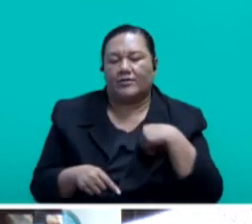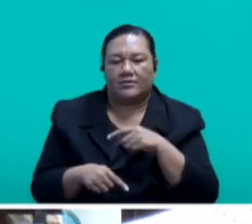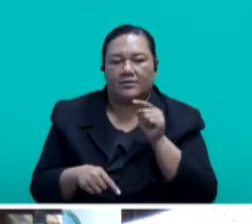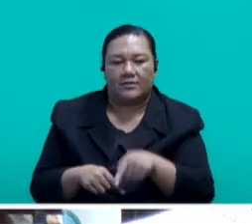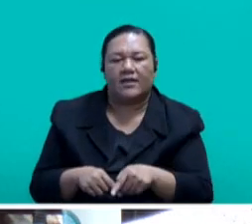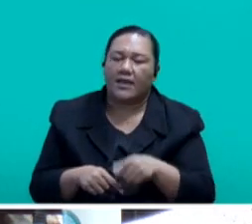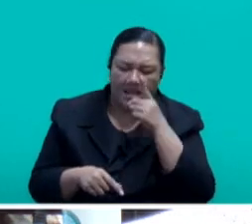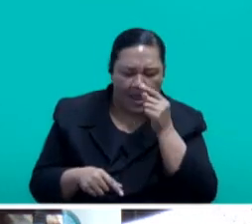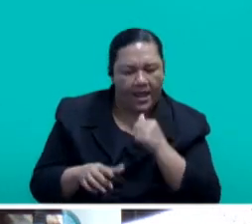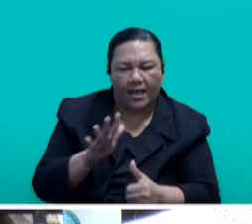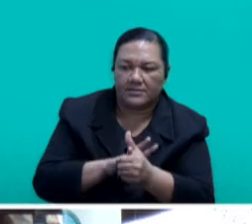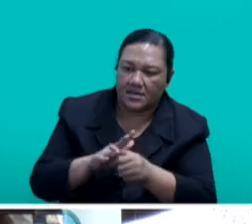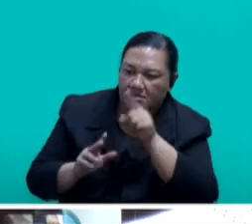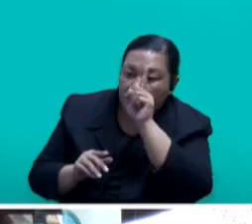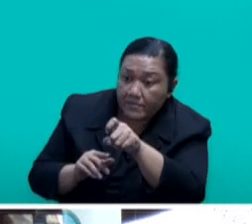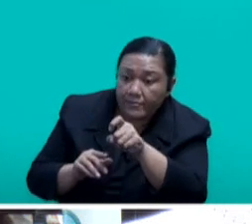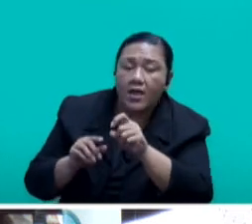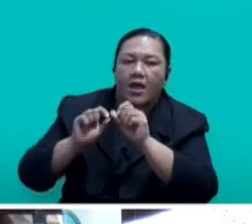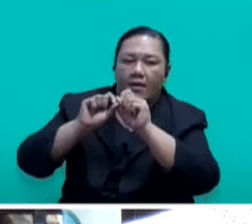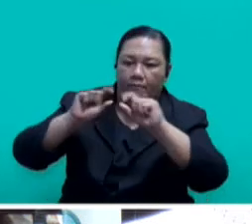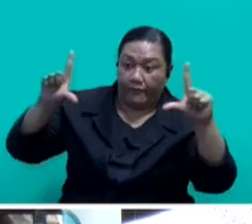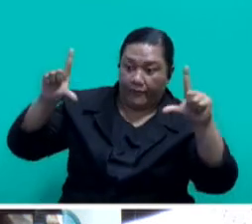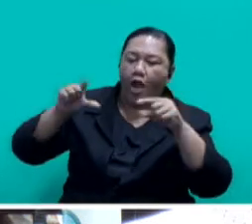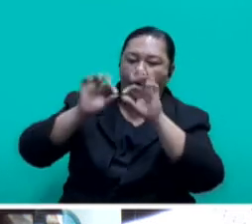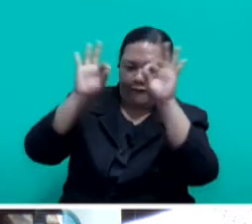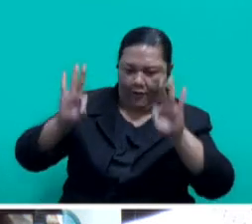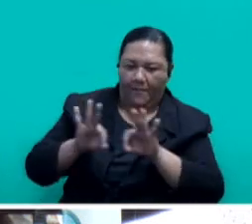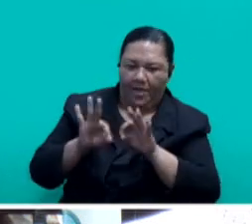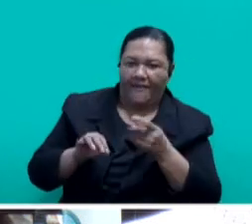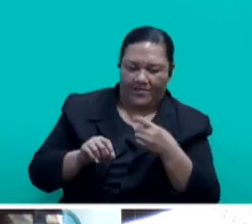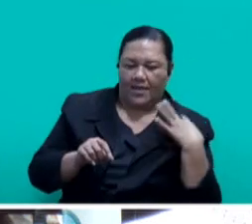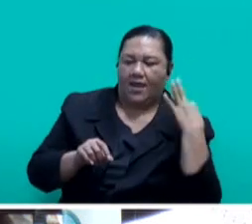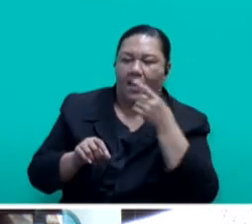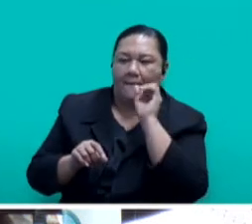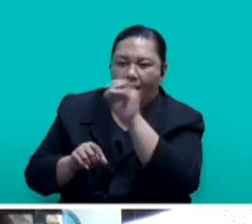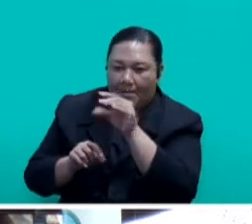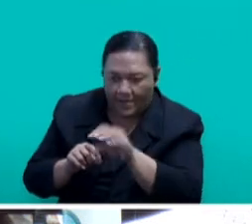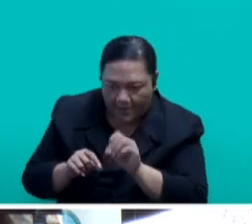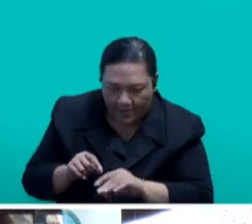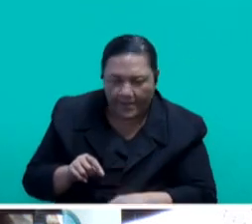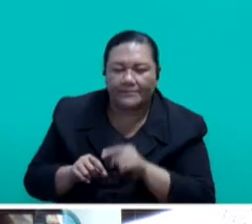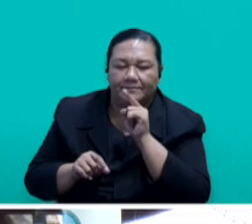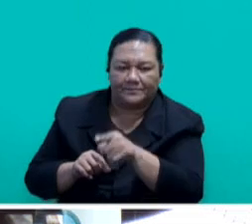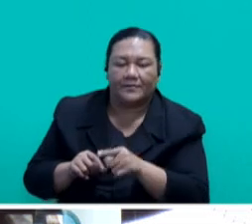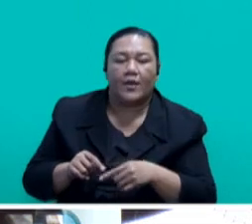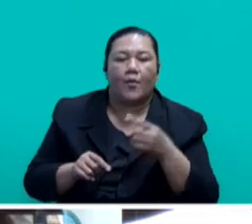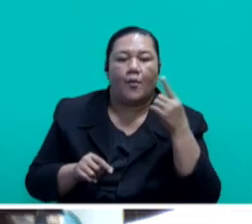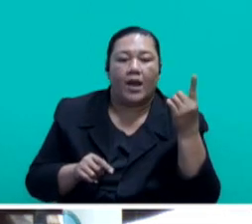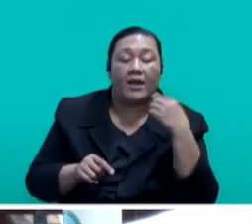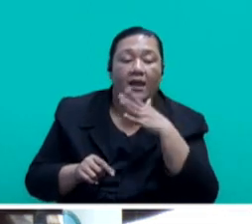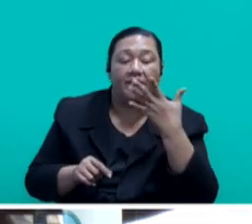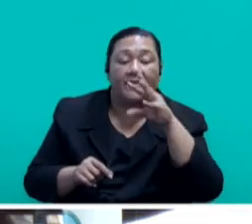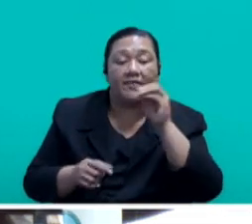Continuous free access to the Vanua View online and Fiji's land information system through the provision of